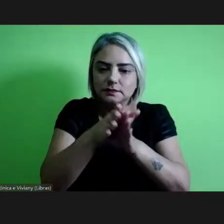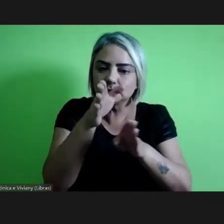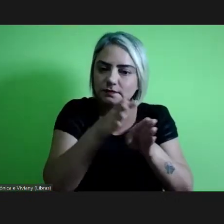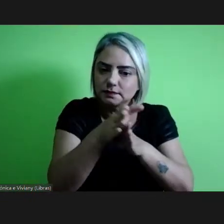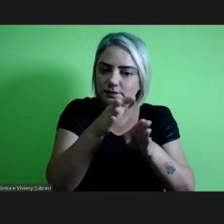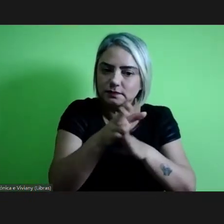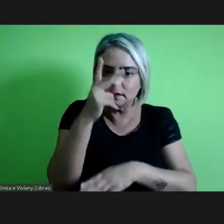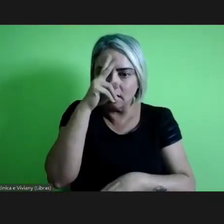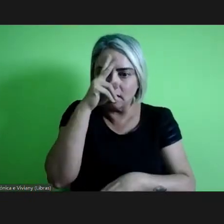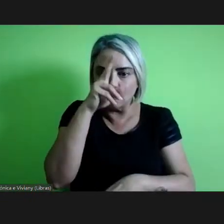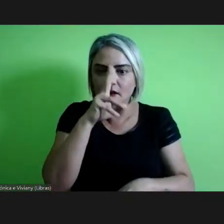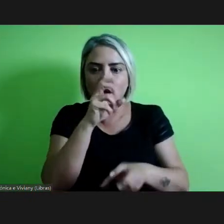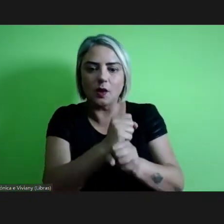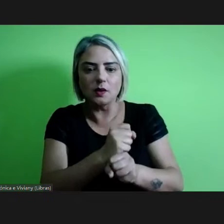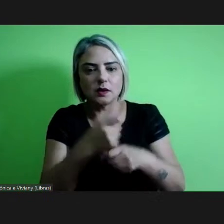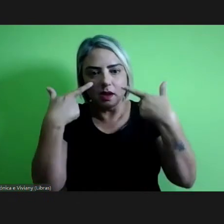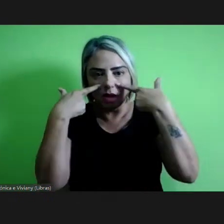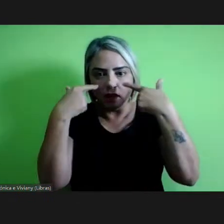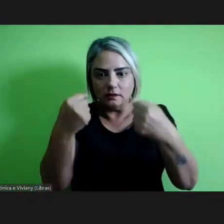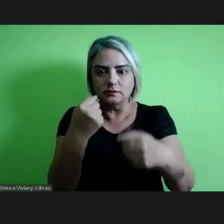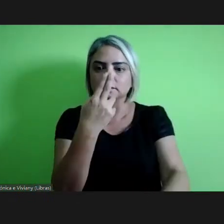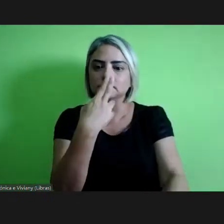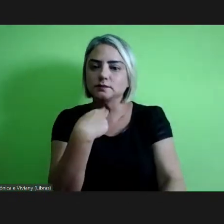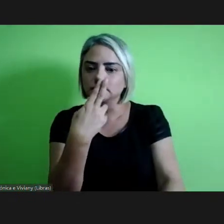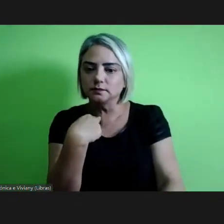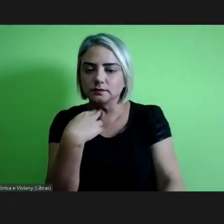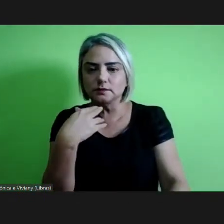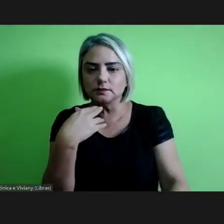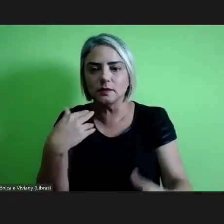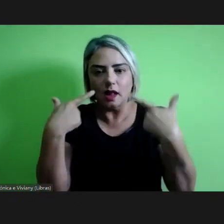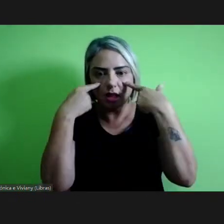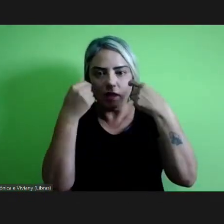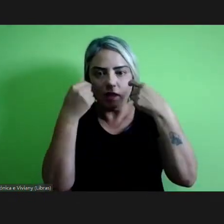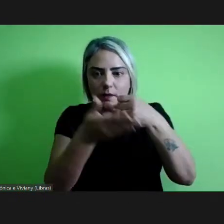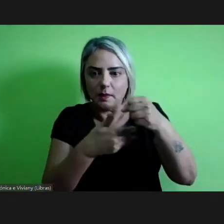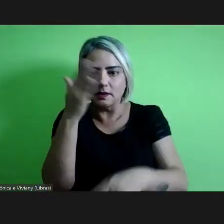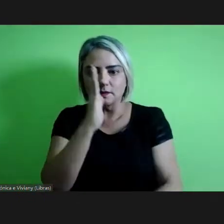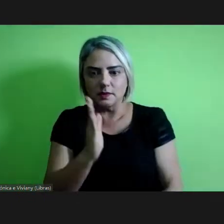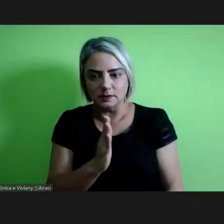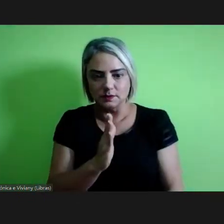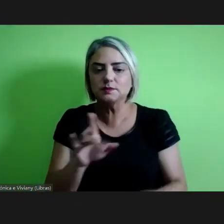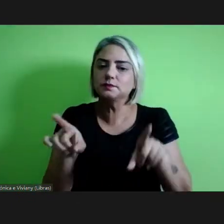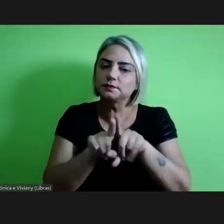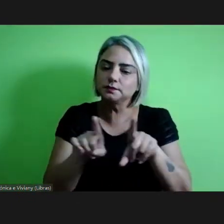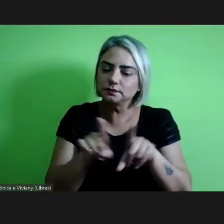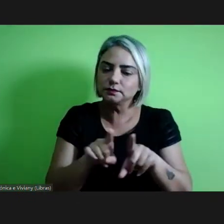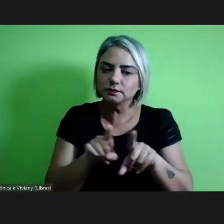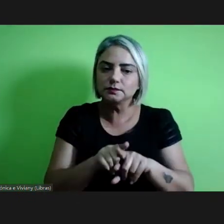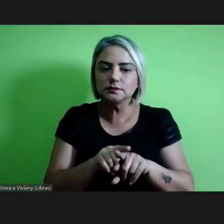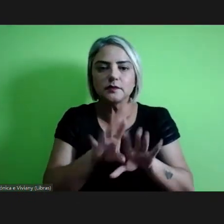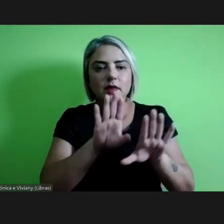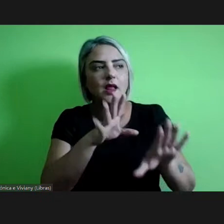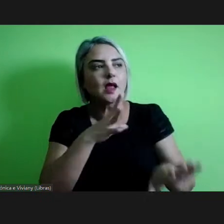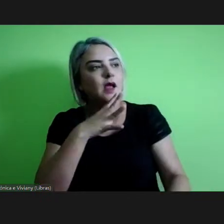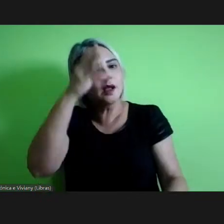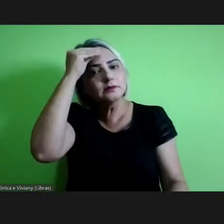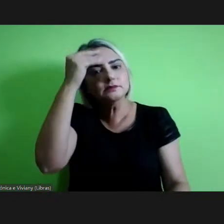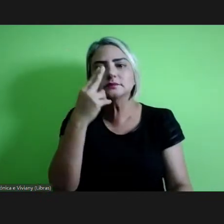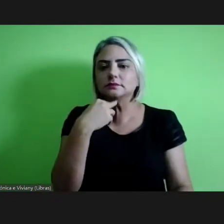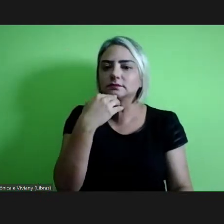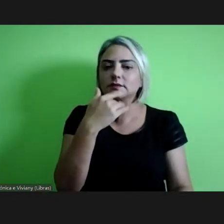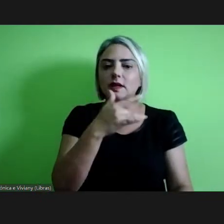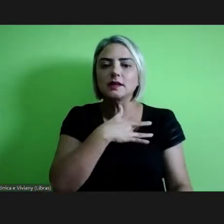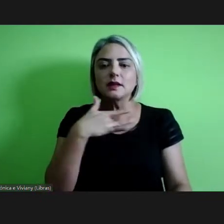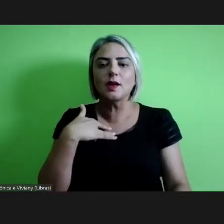nutrition, the recommendations for the nutritional care and the primary health care in Brazil, and